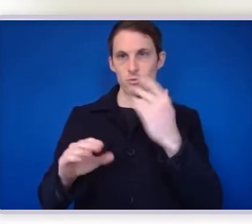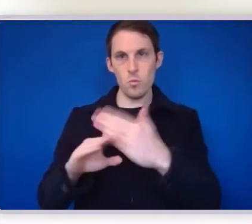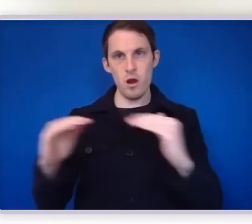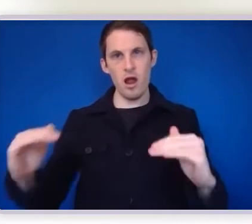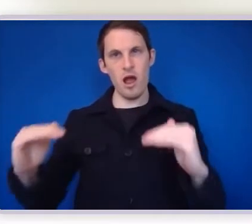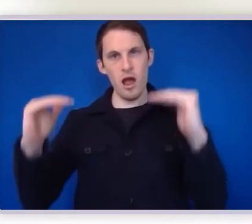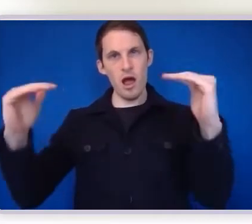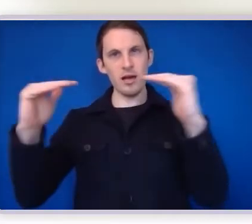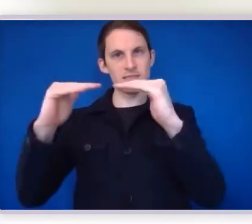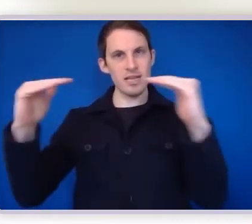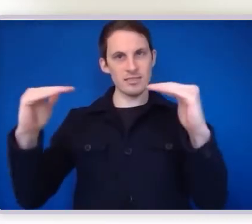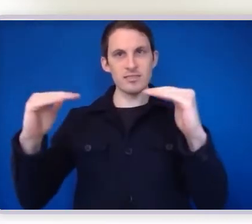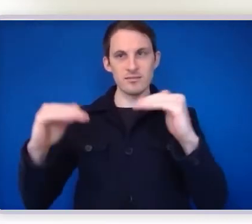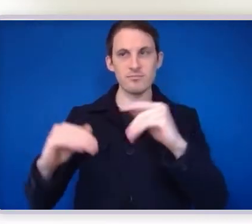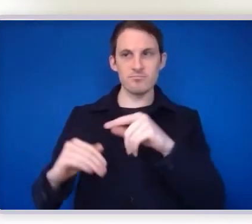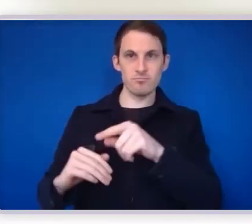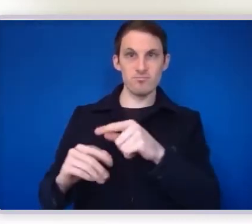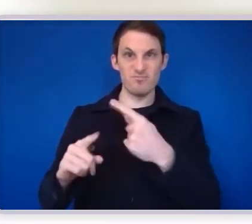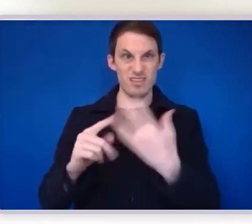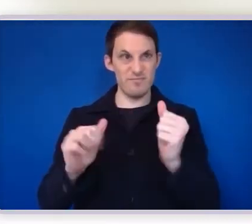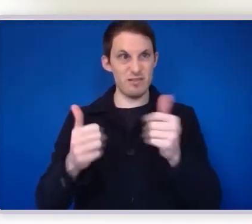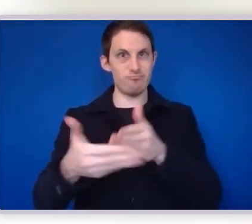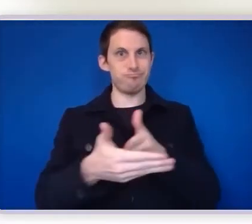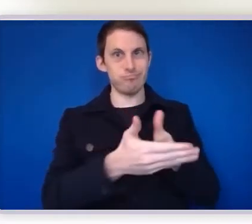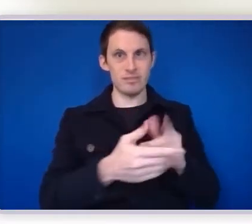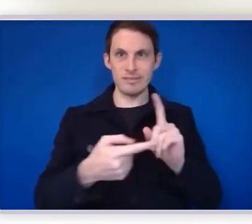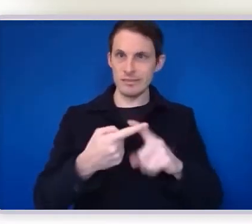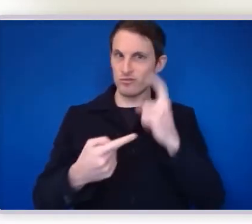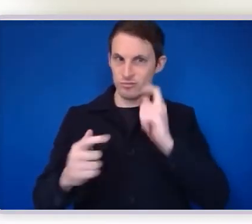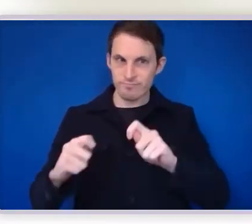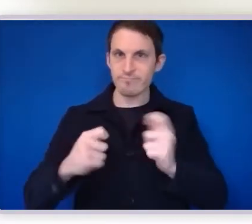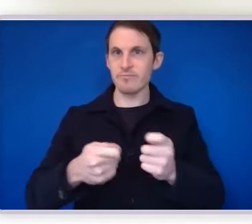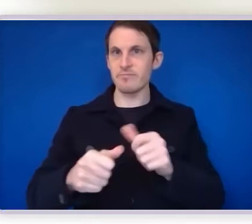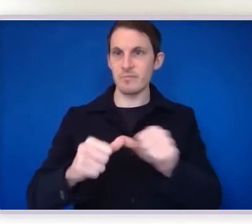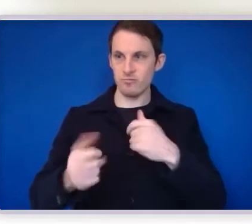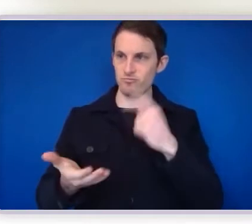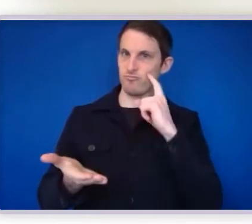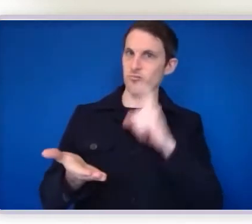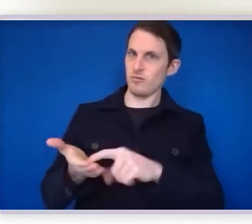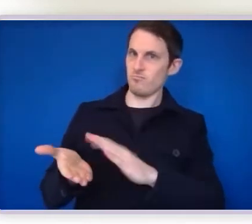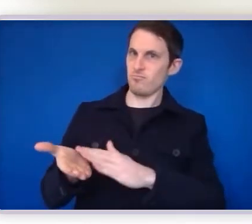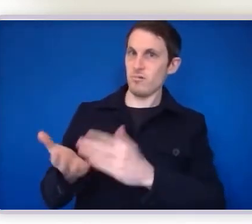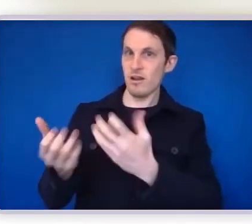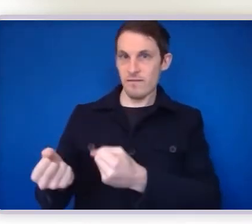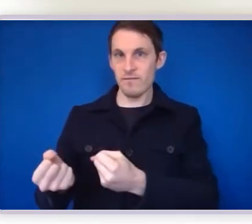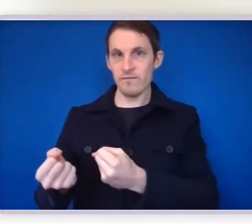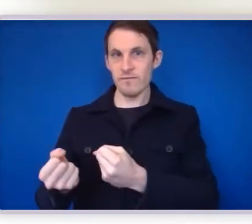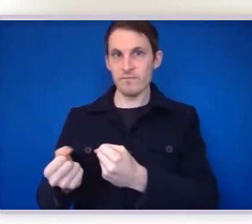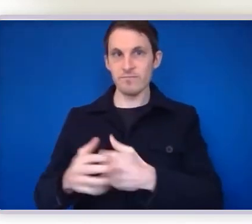particularly given all the constraints they work under. But a significant minority,